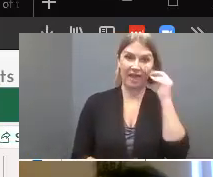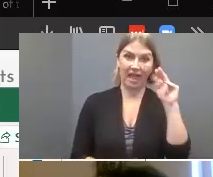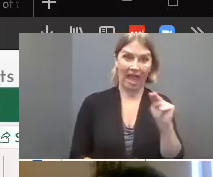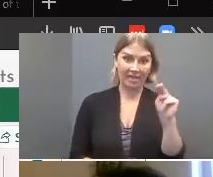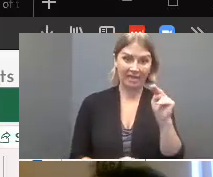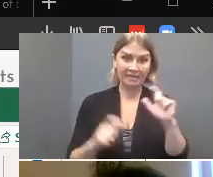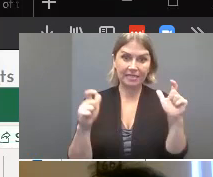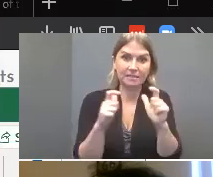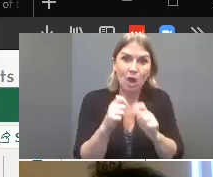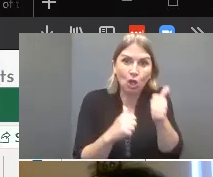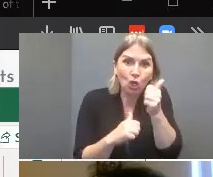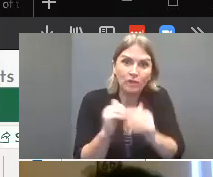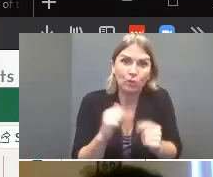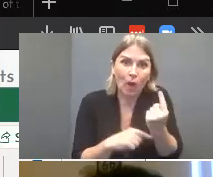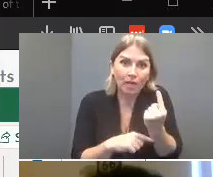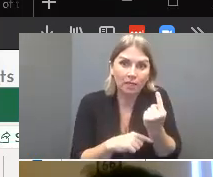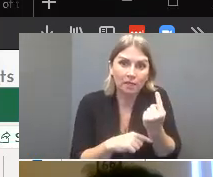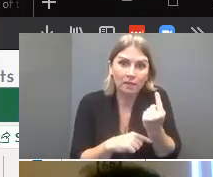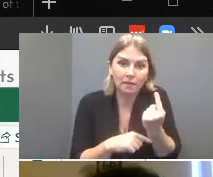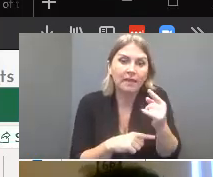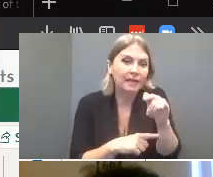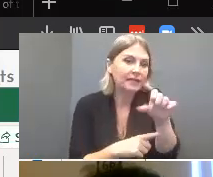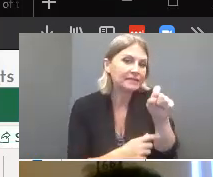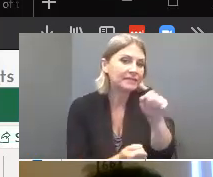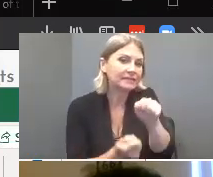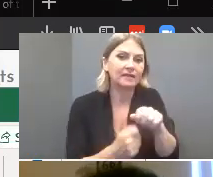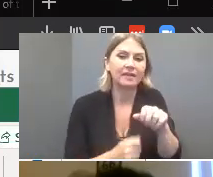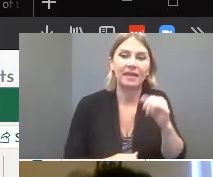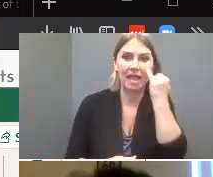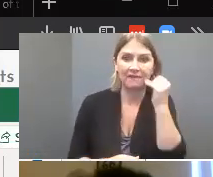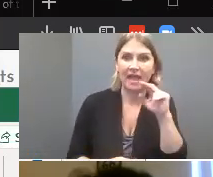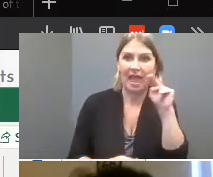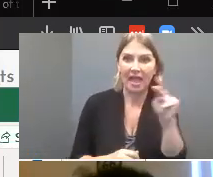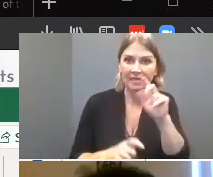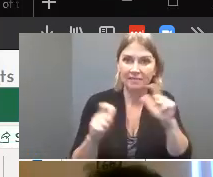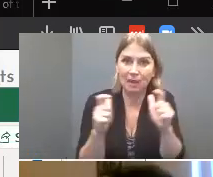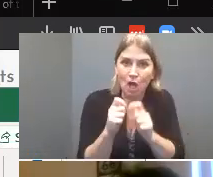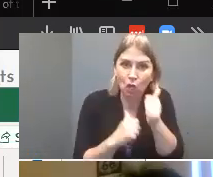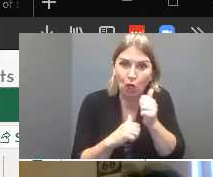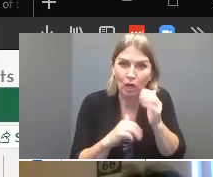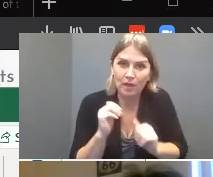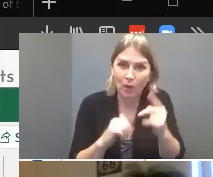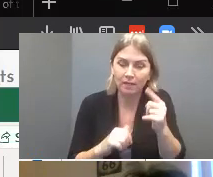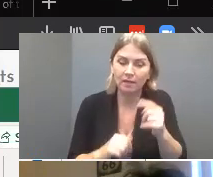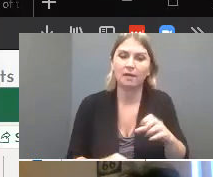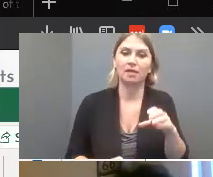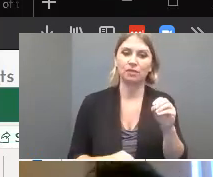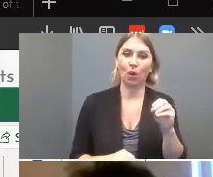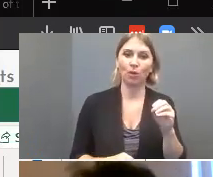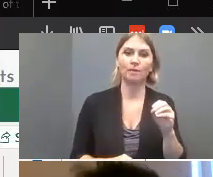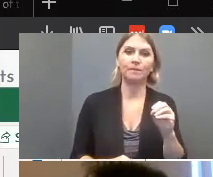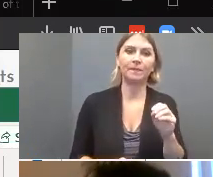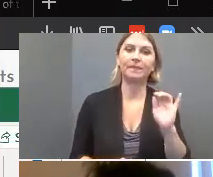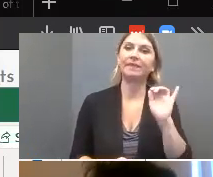smaller than 1, yes, exactly. If n is smaller than 1, that is n is greater than 6 by 100, it